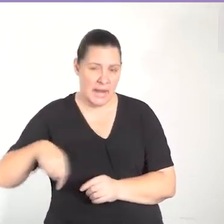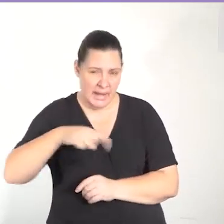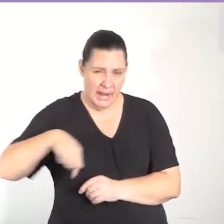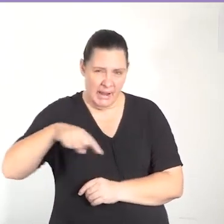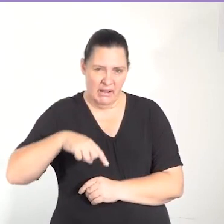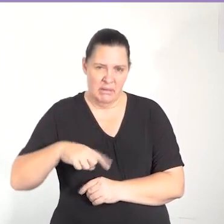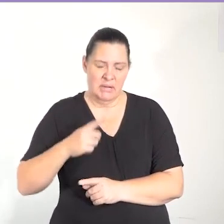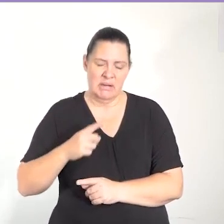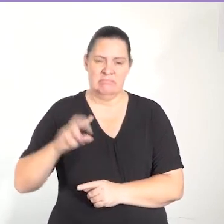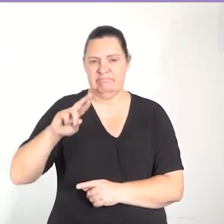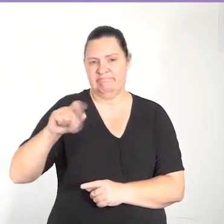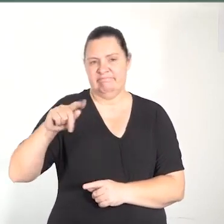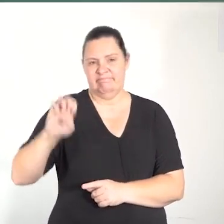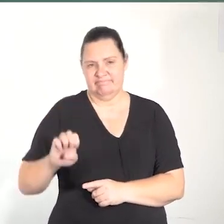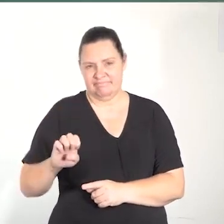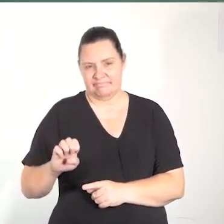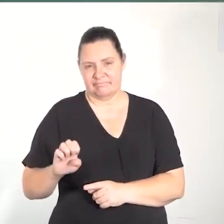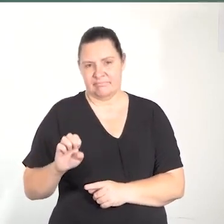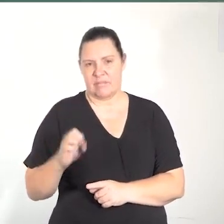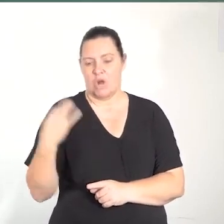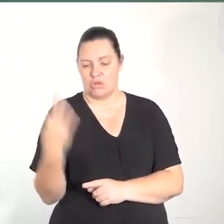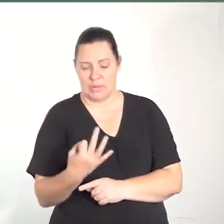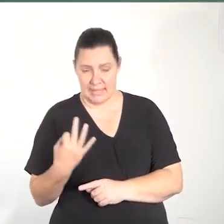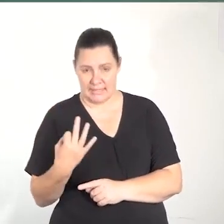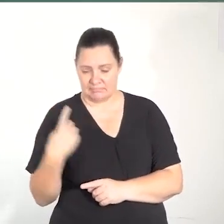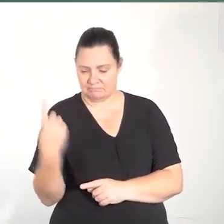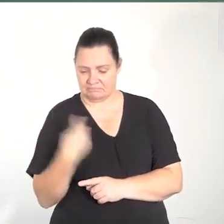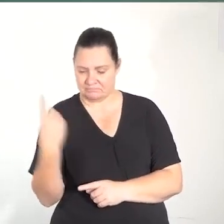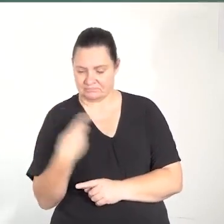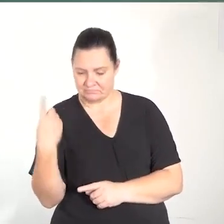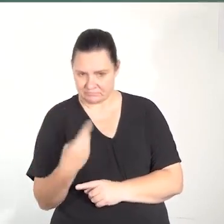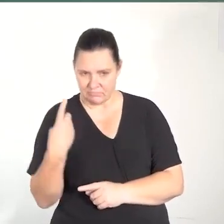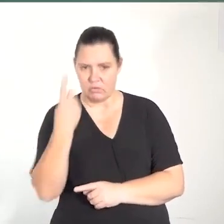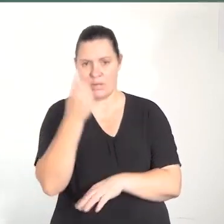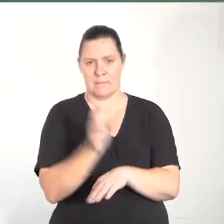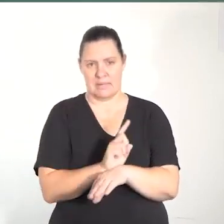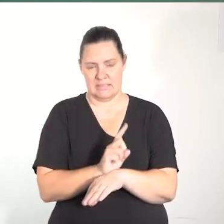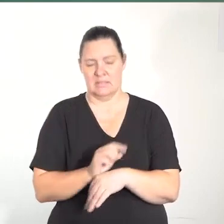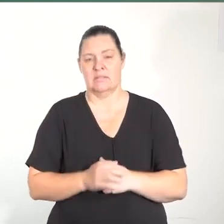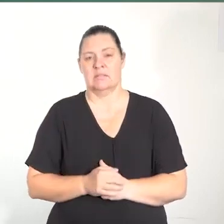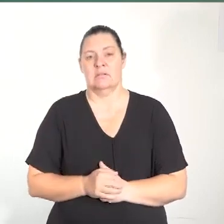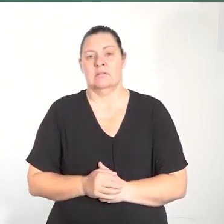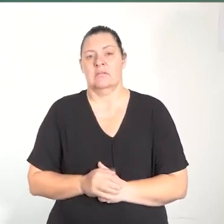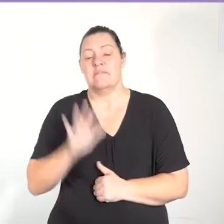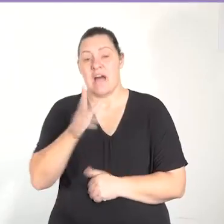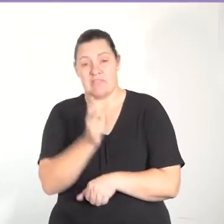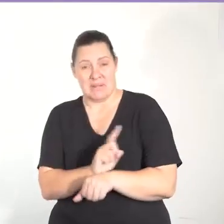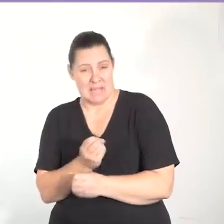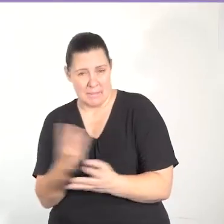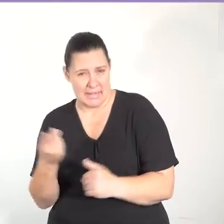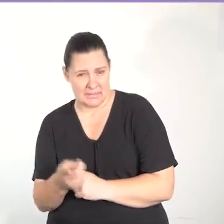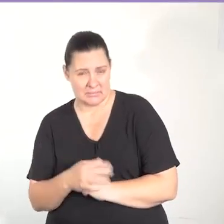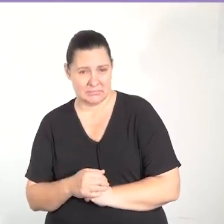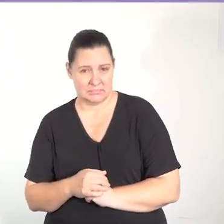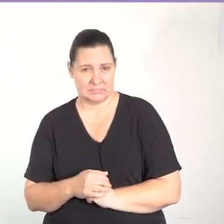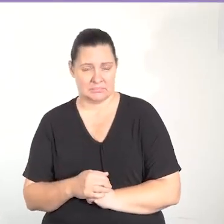1 minute. That is his rate. His rate is 3 laps per minute. But how are we going to get to 5 minutes?